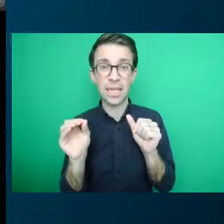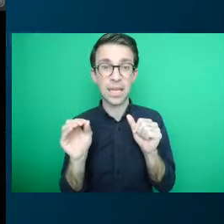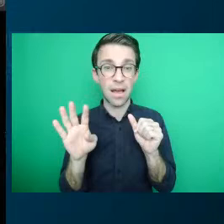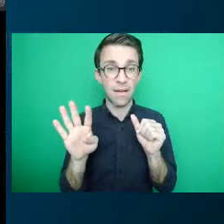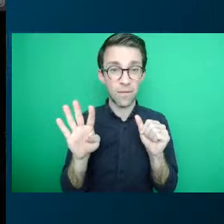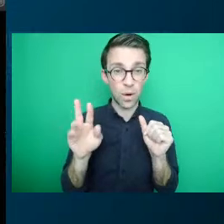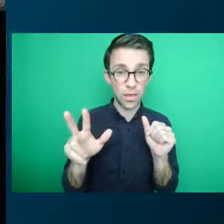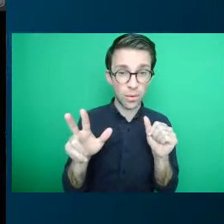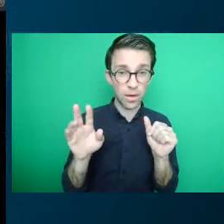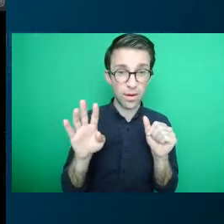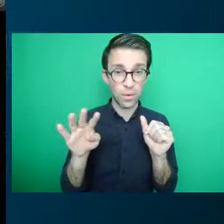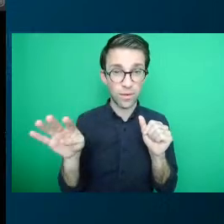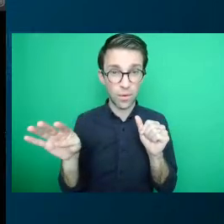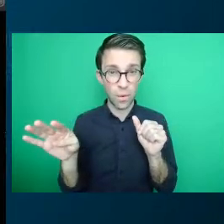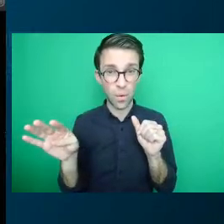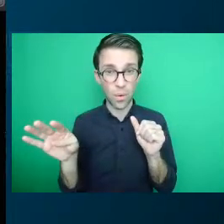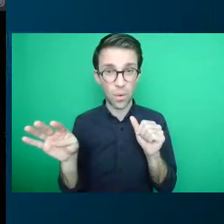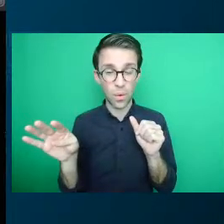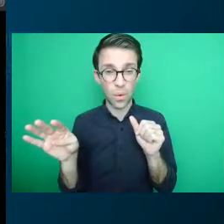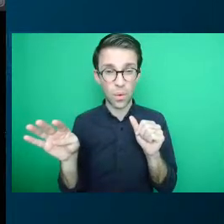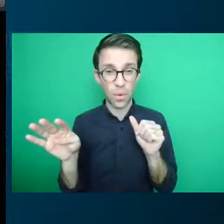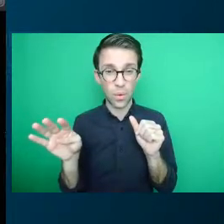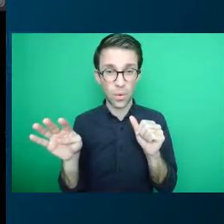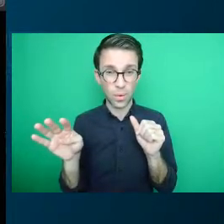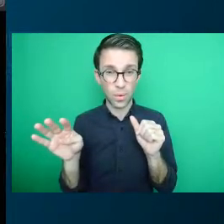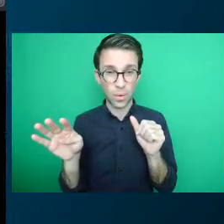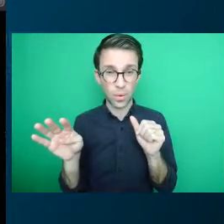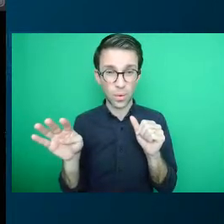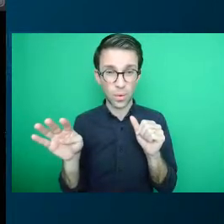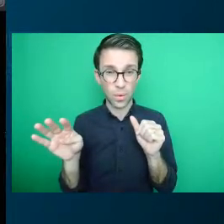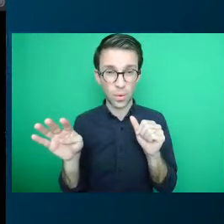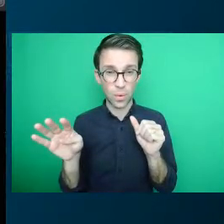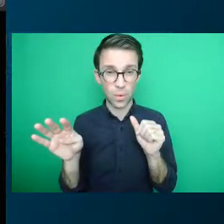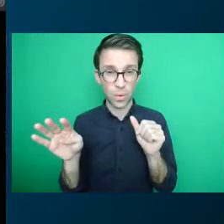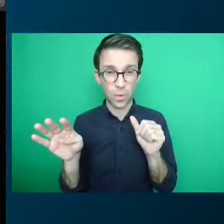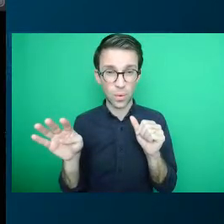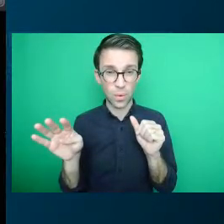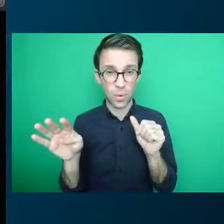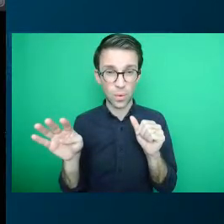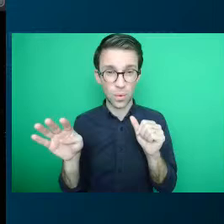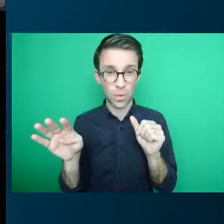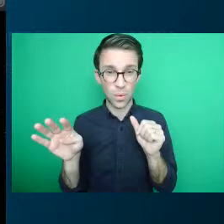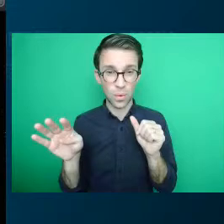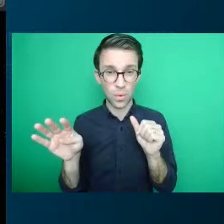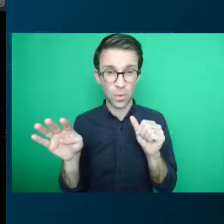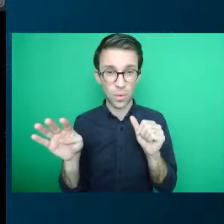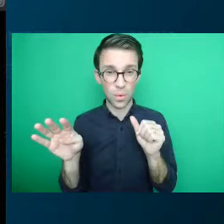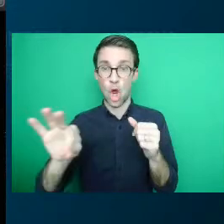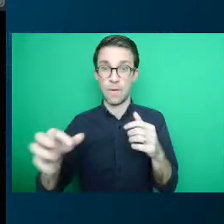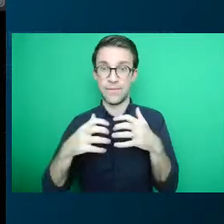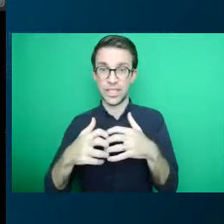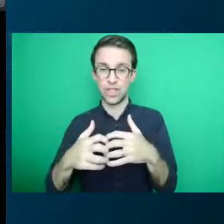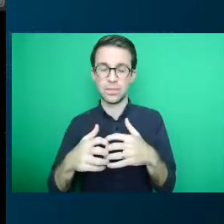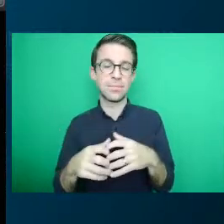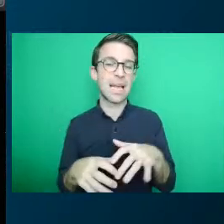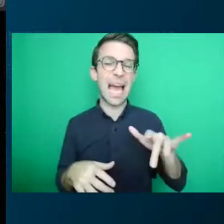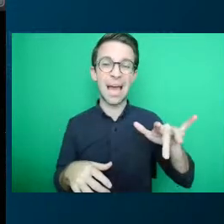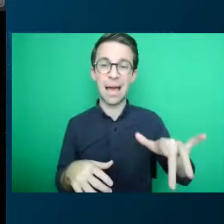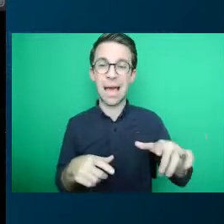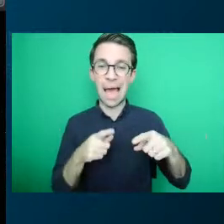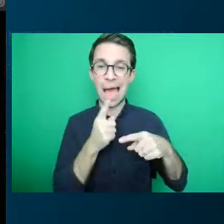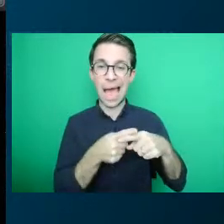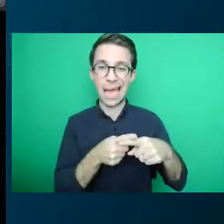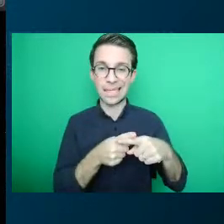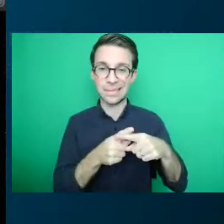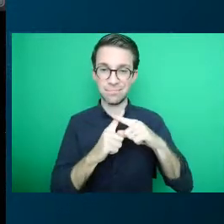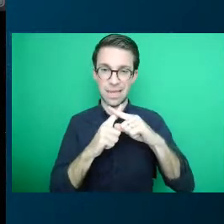43, 44. I'm going to let that get to like 75. And then I'm going to turn off my engine. Remember, it's the X key to turn off the engine here.